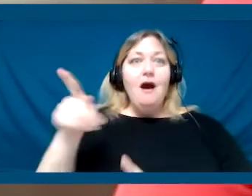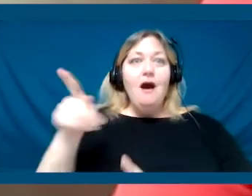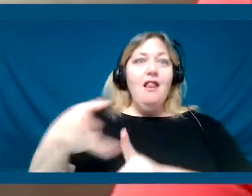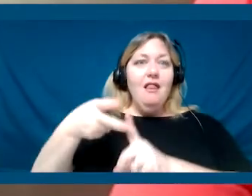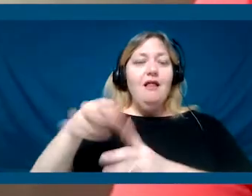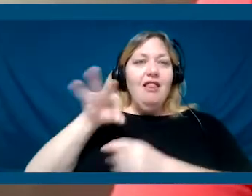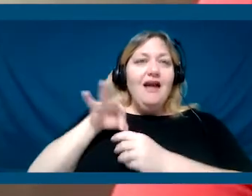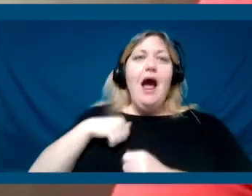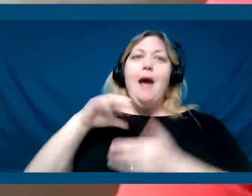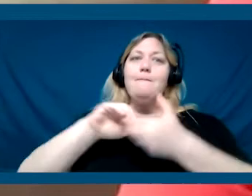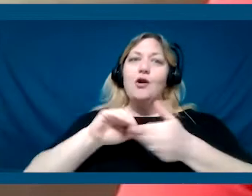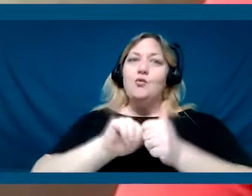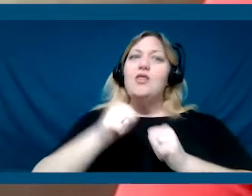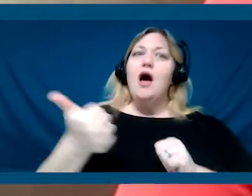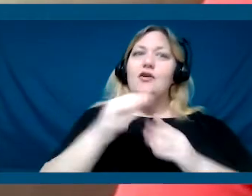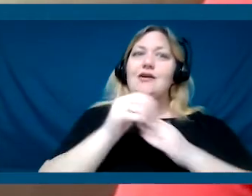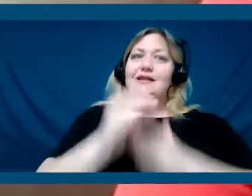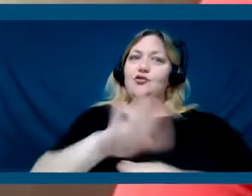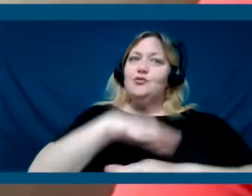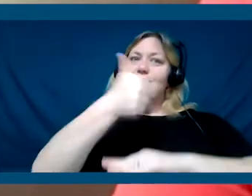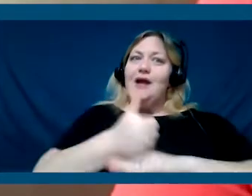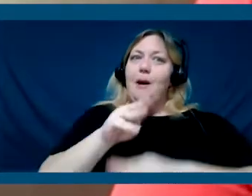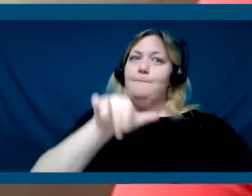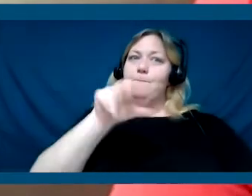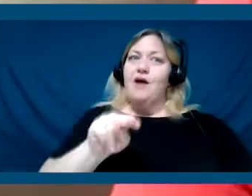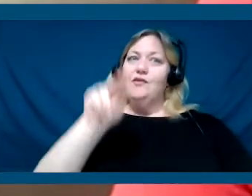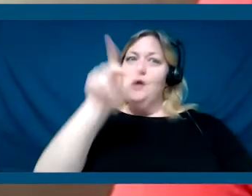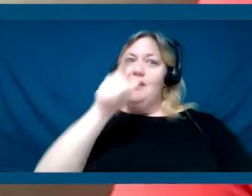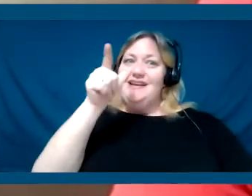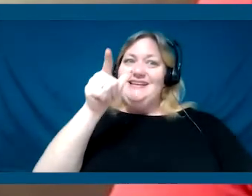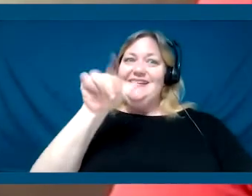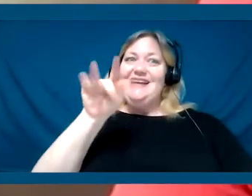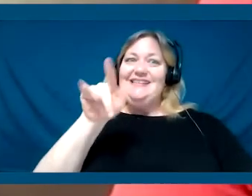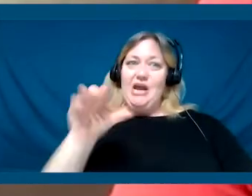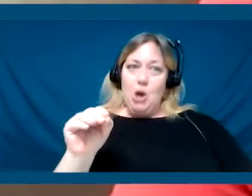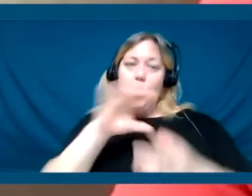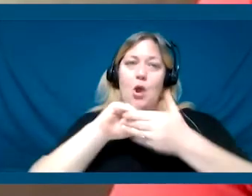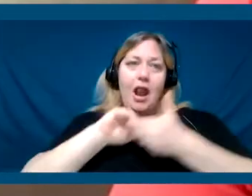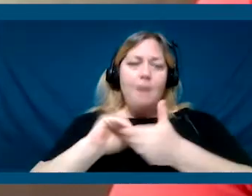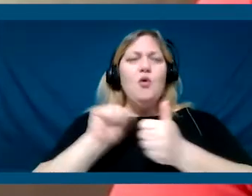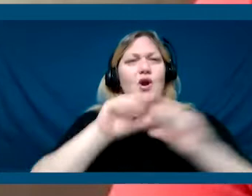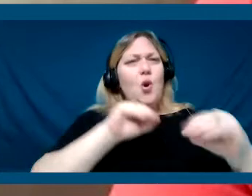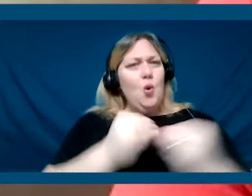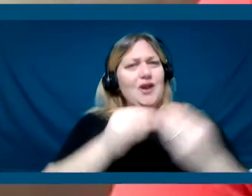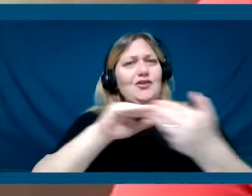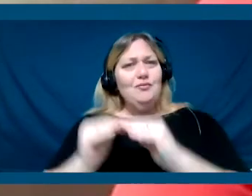I partnered with other leaders to establish a Muslim Latino collaborative where we organized our community to stand against